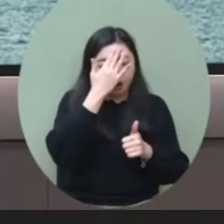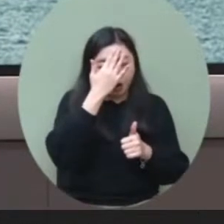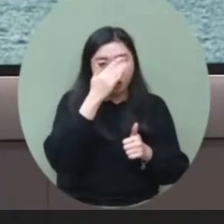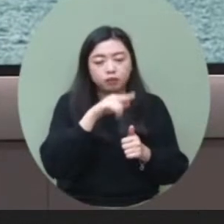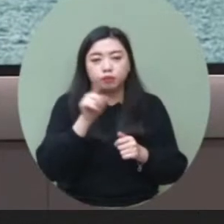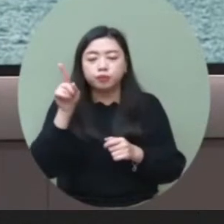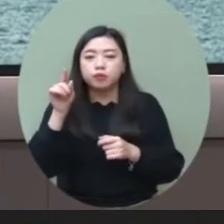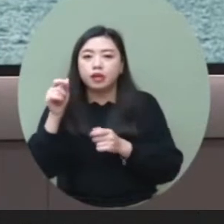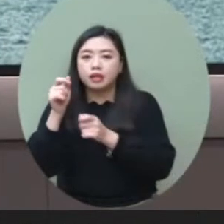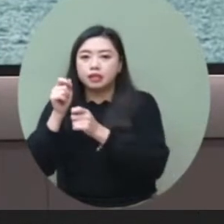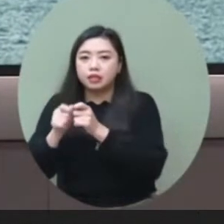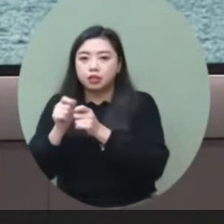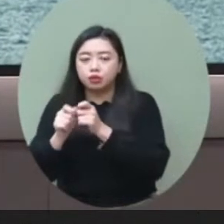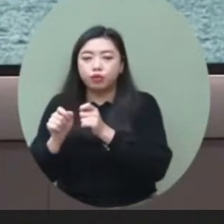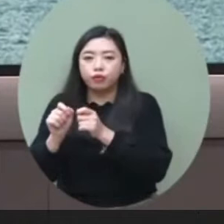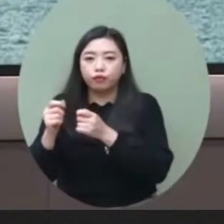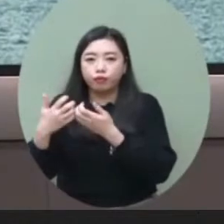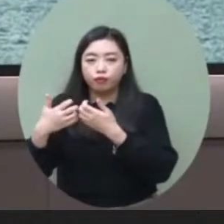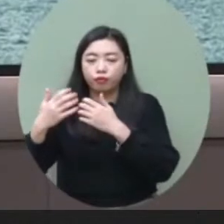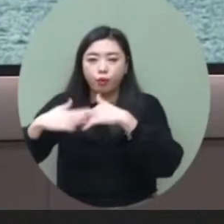certain individuals who